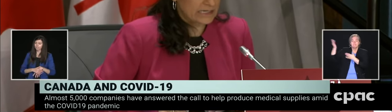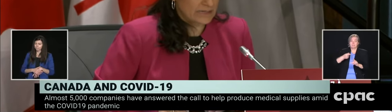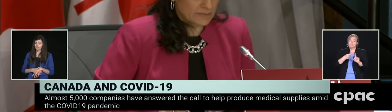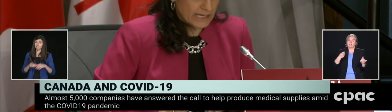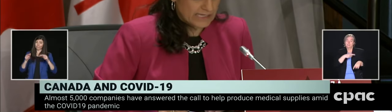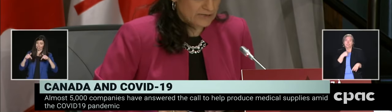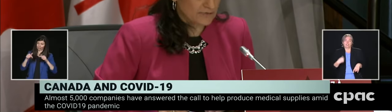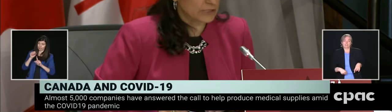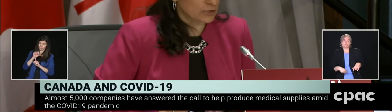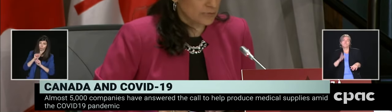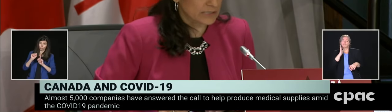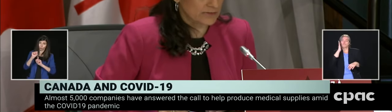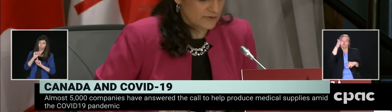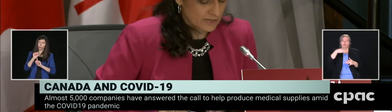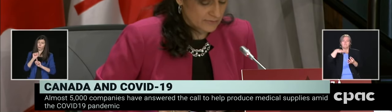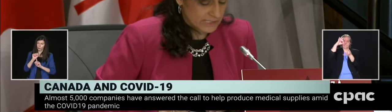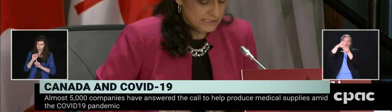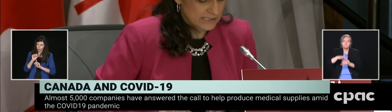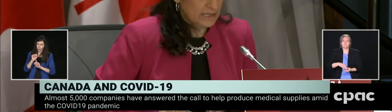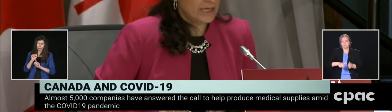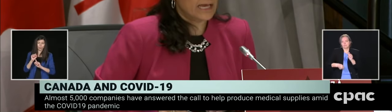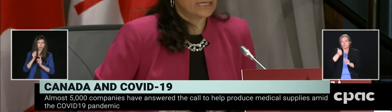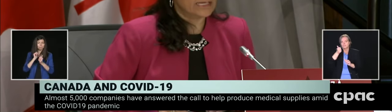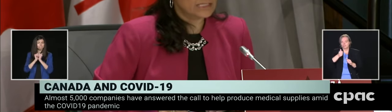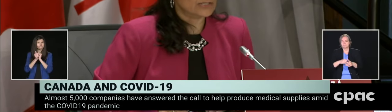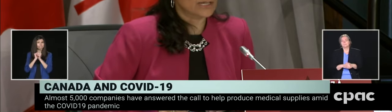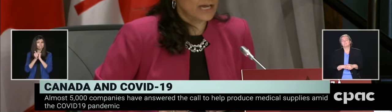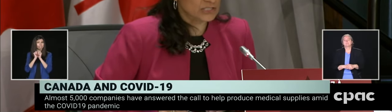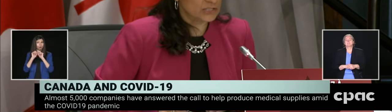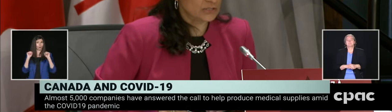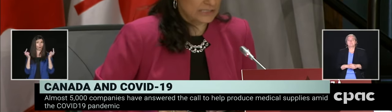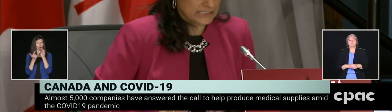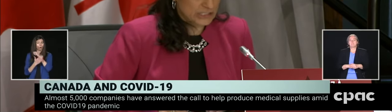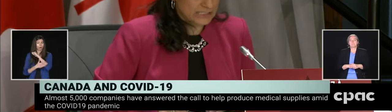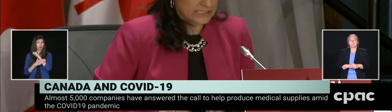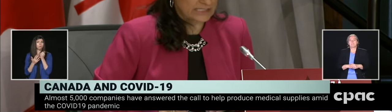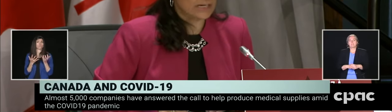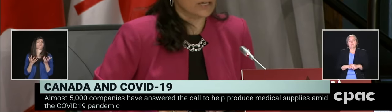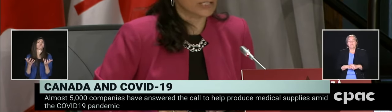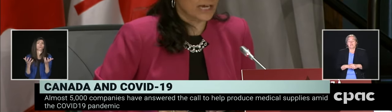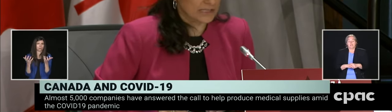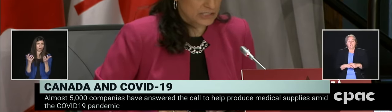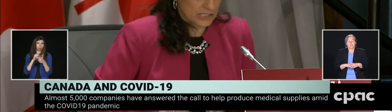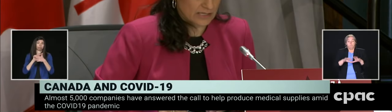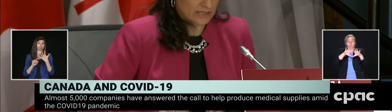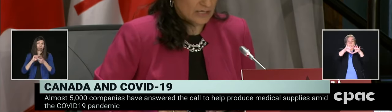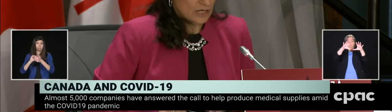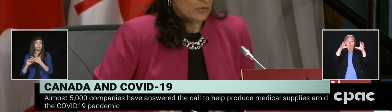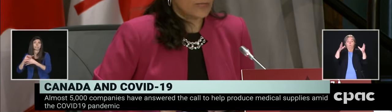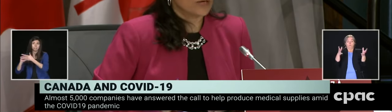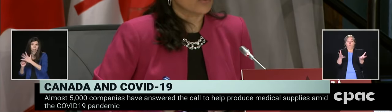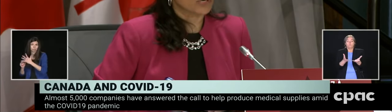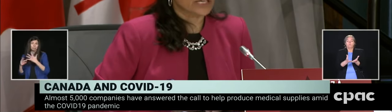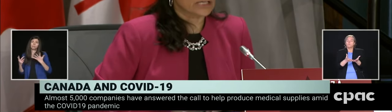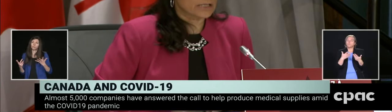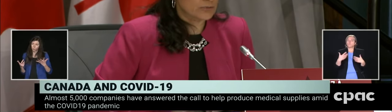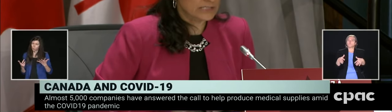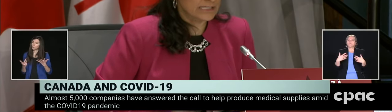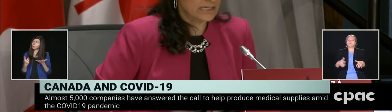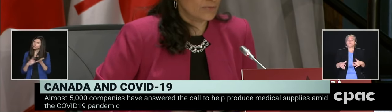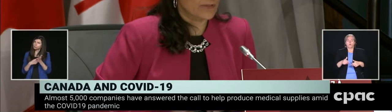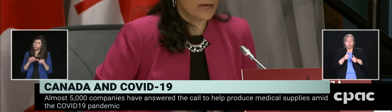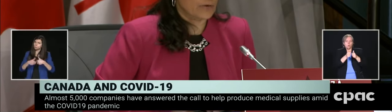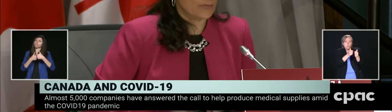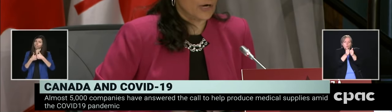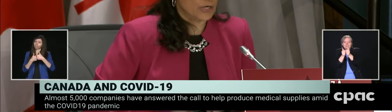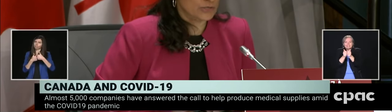highly competitive global environment, and international logistics are challenging. We are working